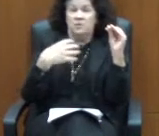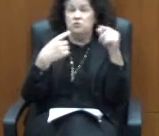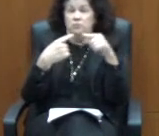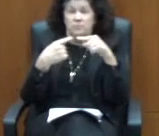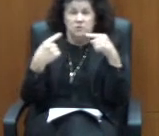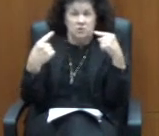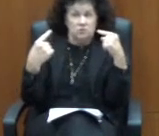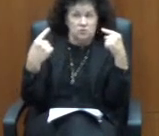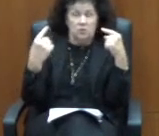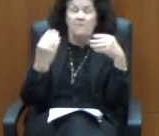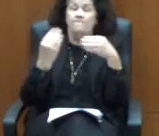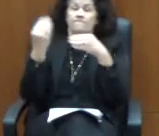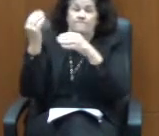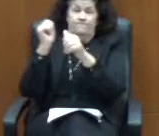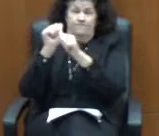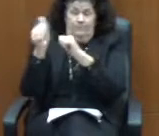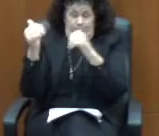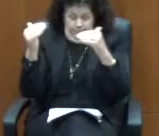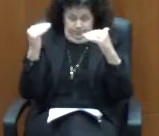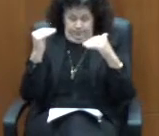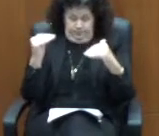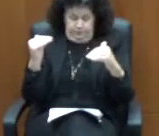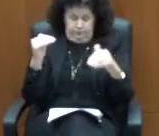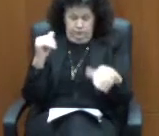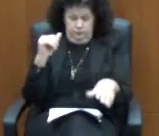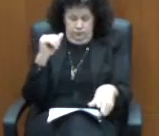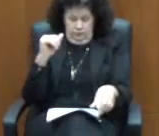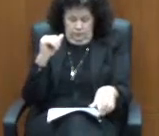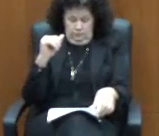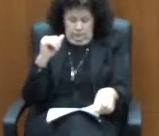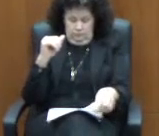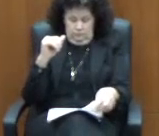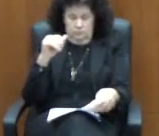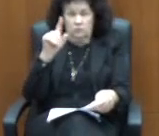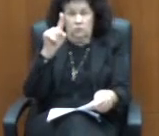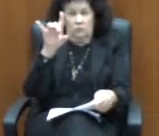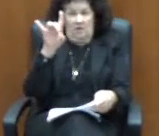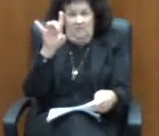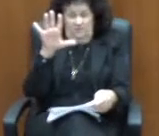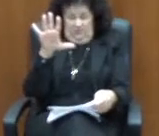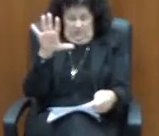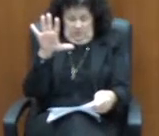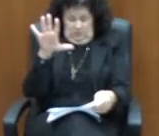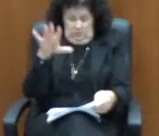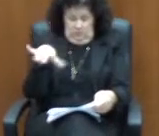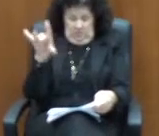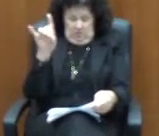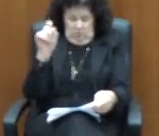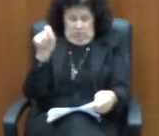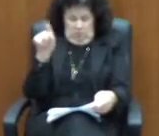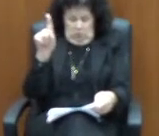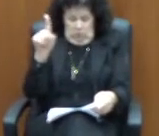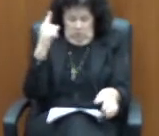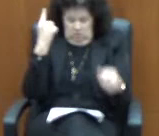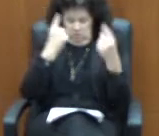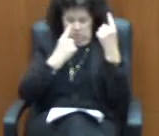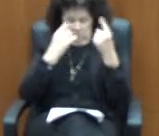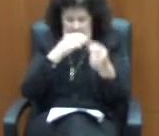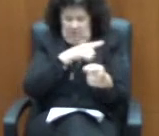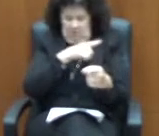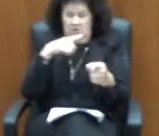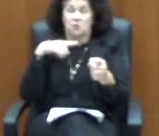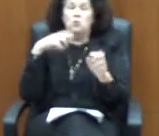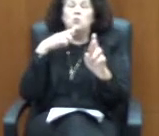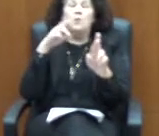objection? Motion carried. Next item, please. On page 185, item 8.1, consideration